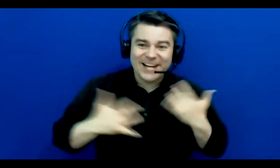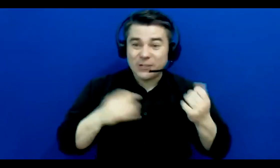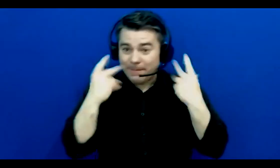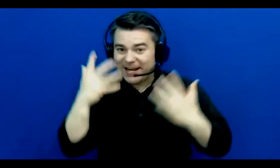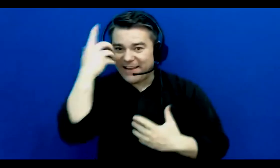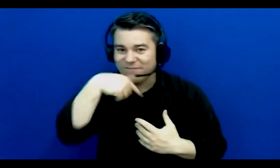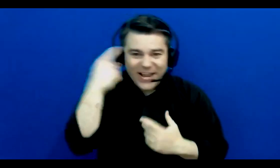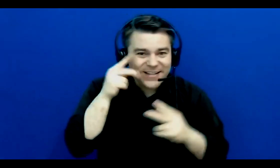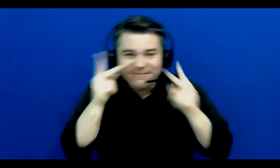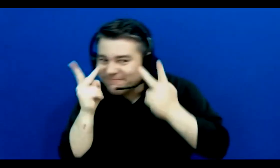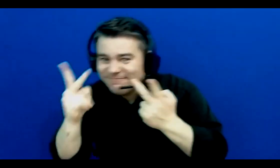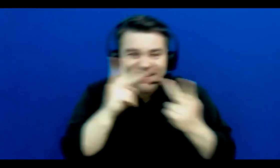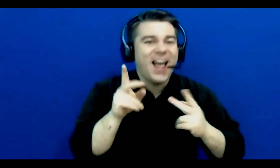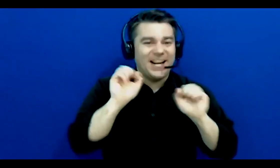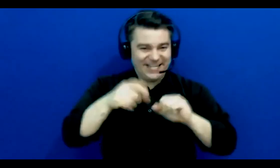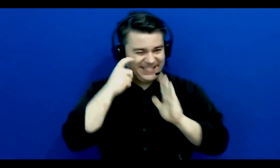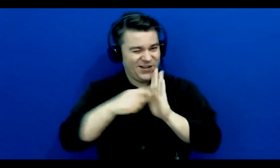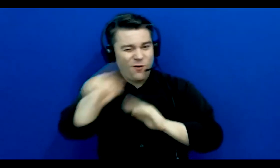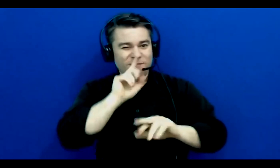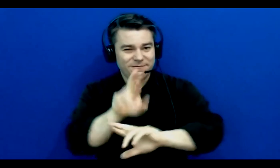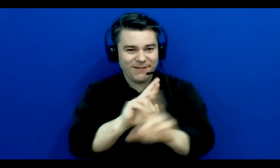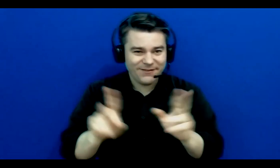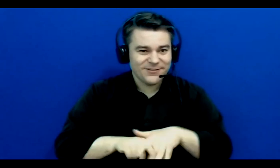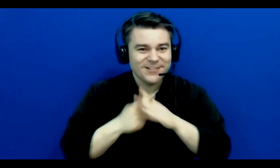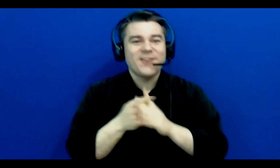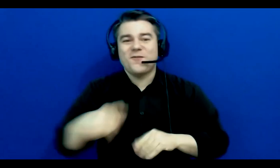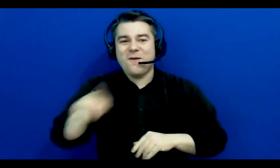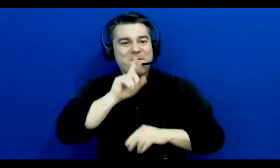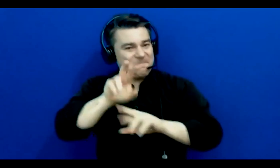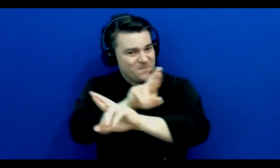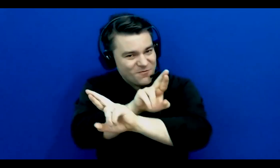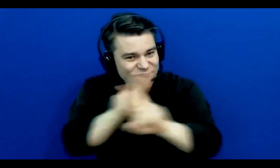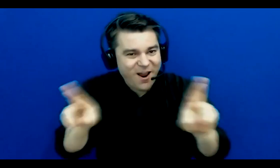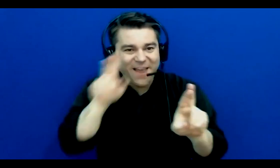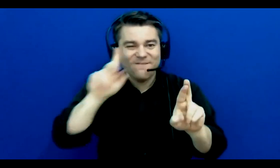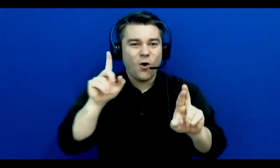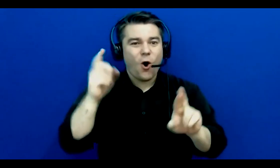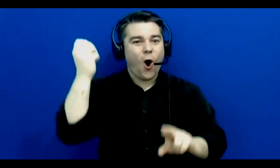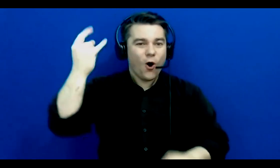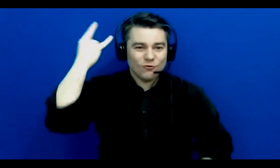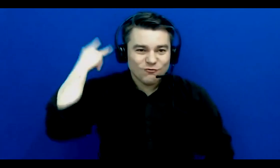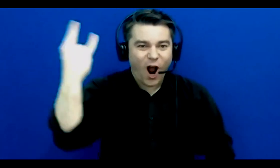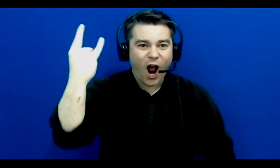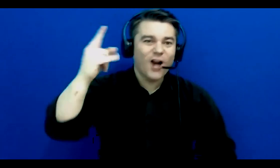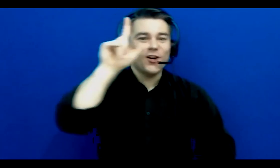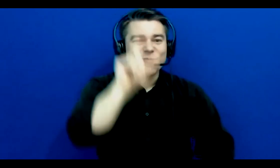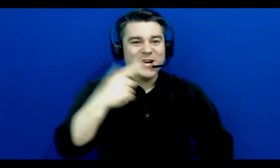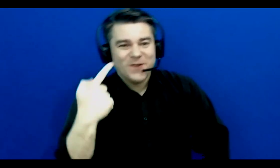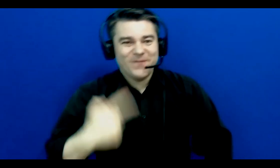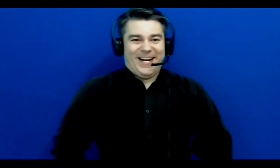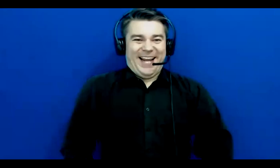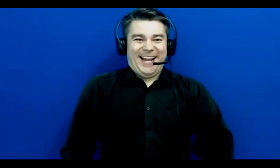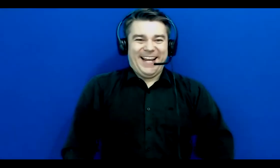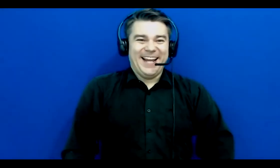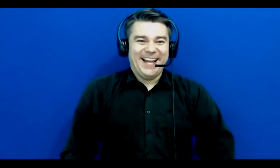you guys are ready to get started. You are ready to rock 2021. You are ready to hit